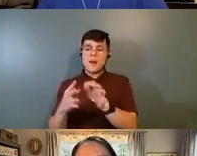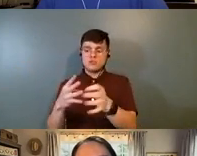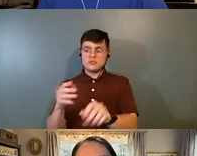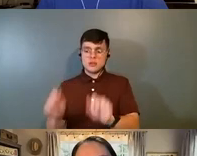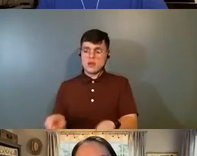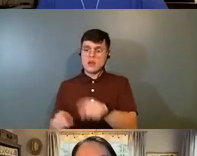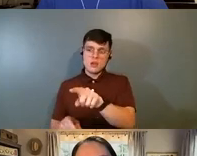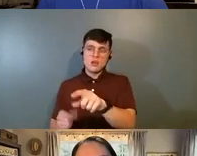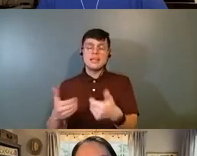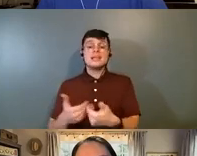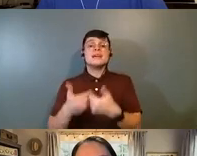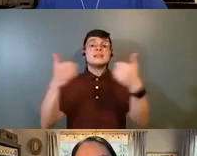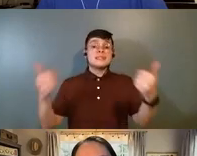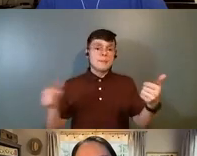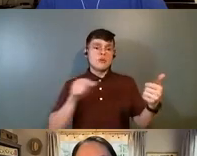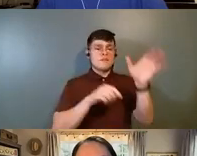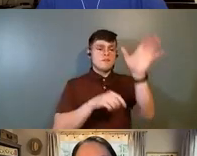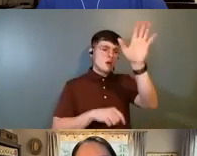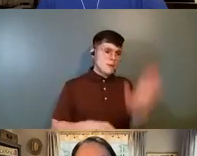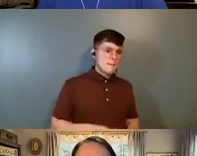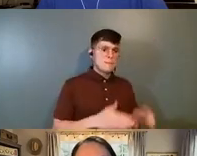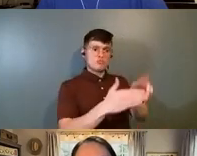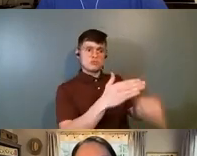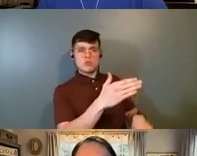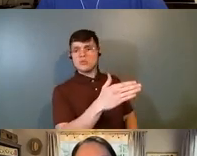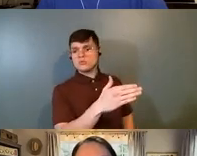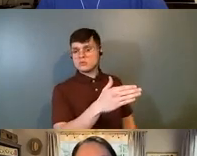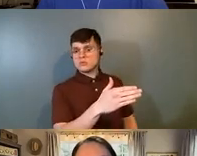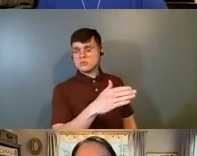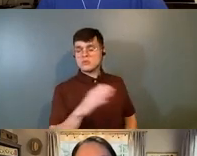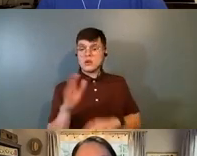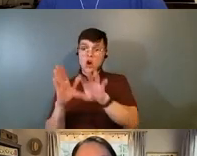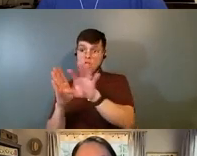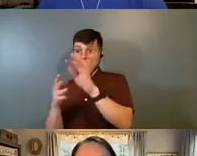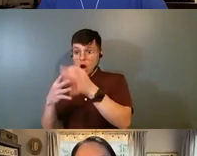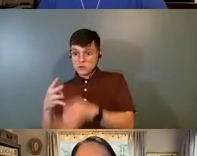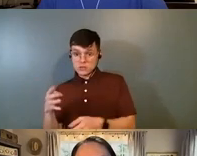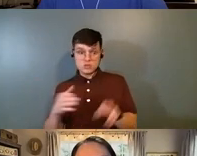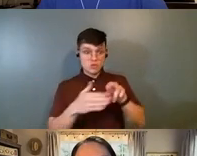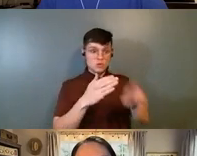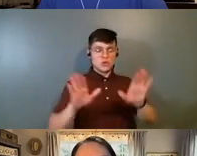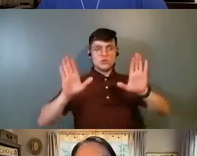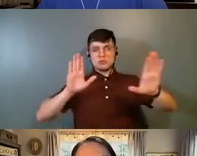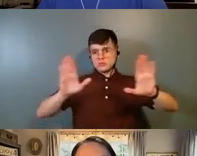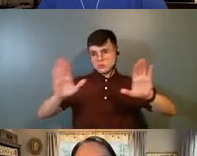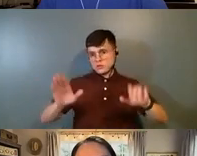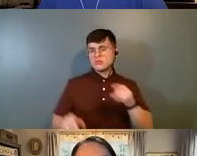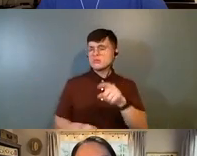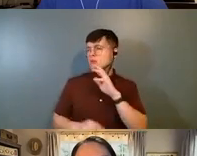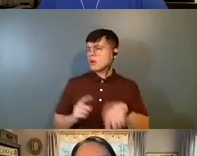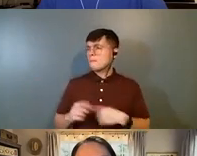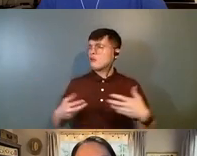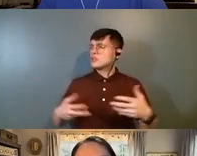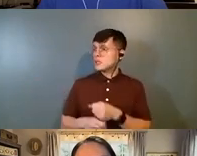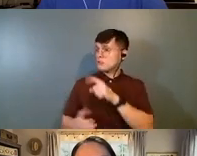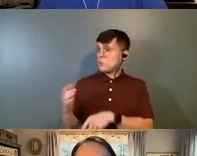that's separated from here's where I see the results. Now, what you're saying is like a little summary of what's been